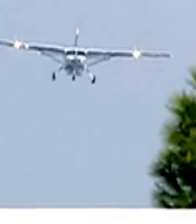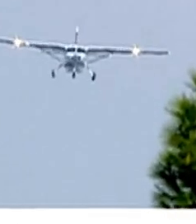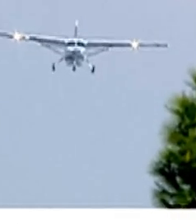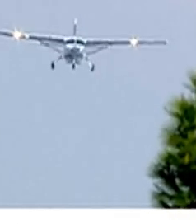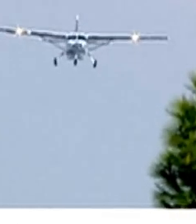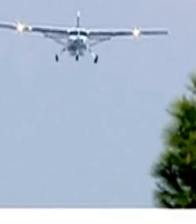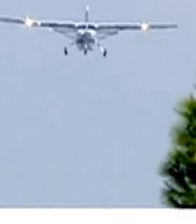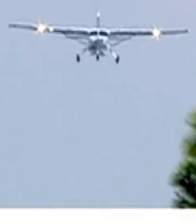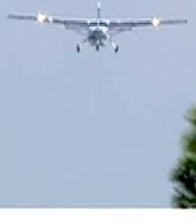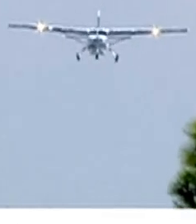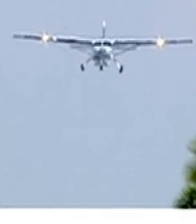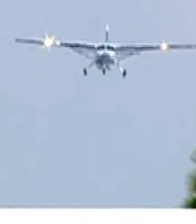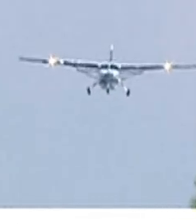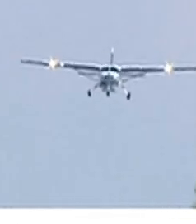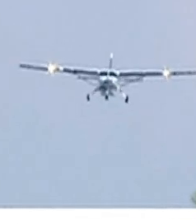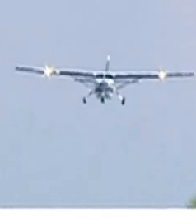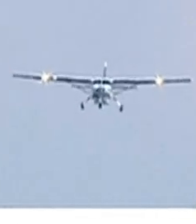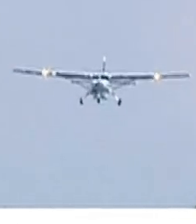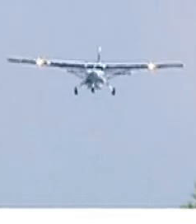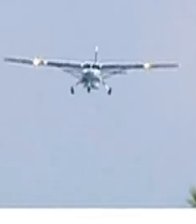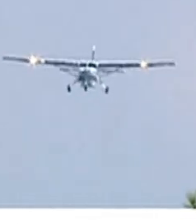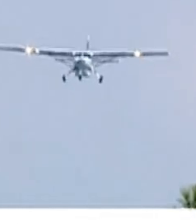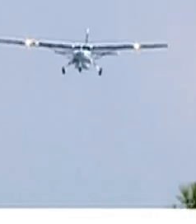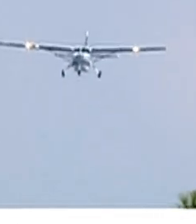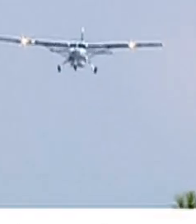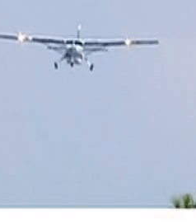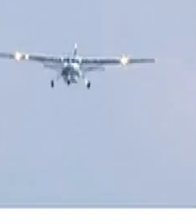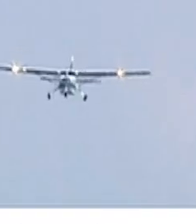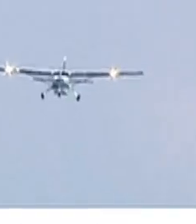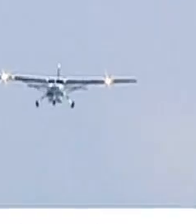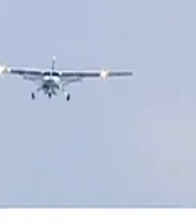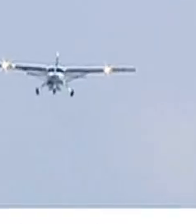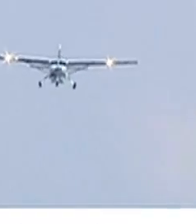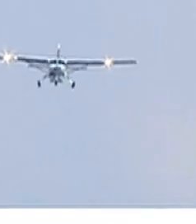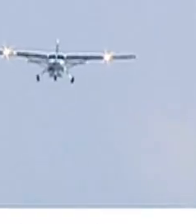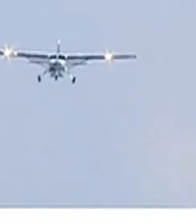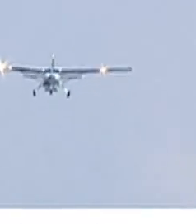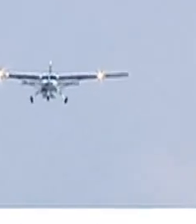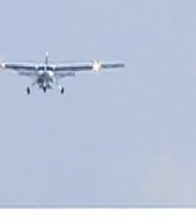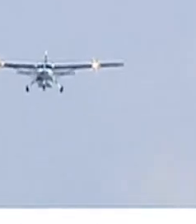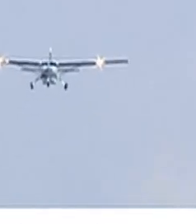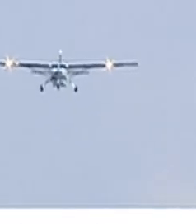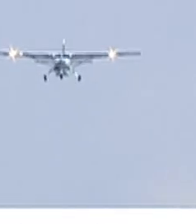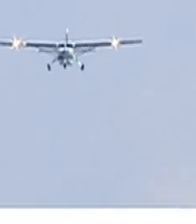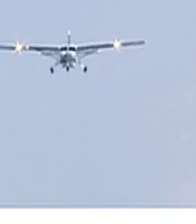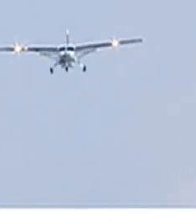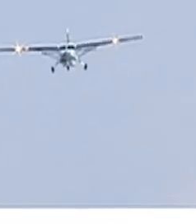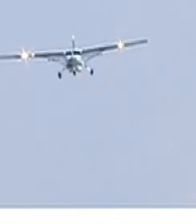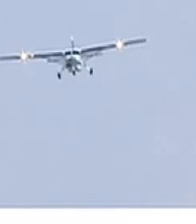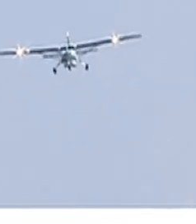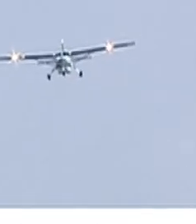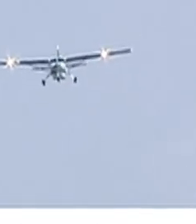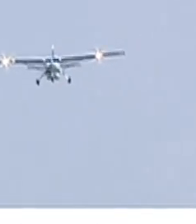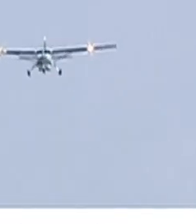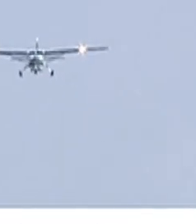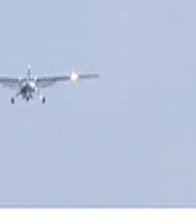paratrooping, as you saw this morning, and for light cargo delivery. The lead aircraft in the light